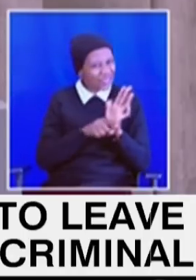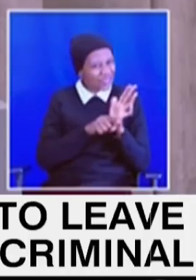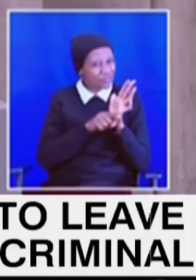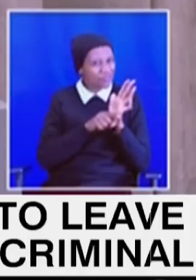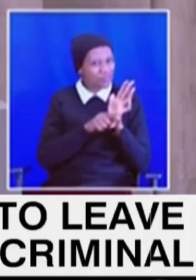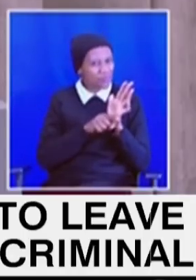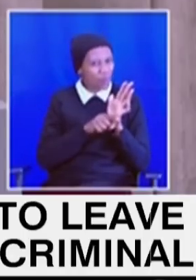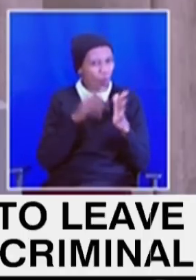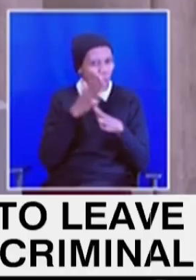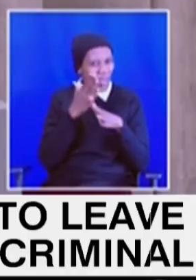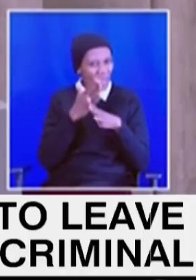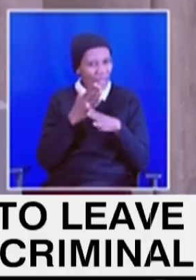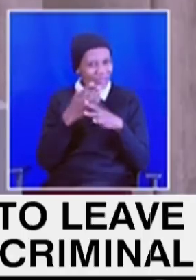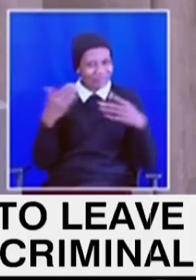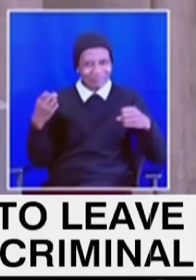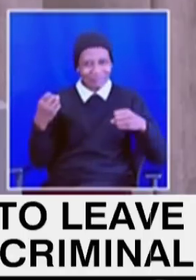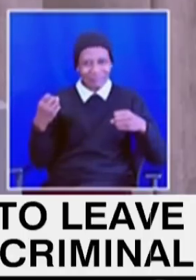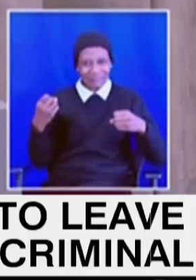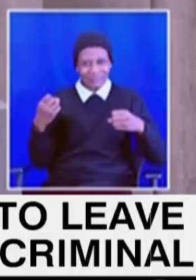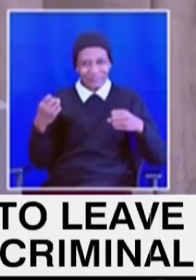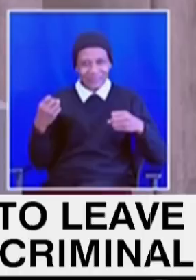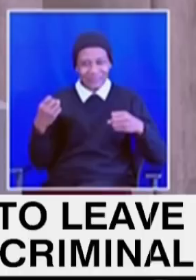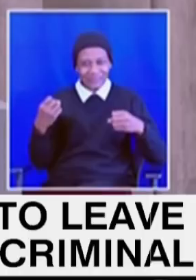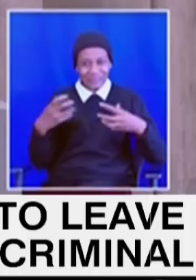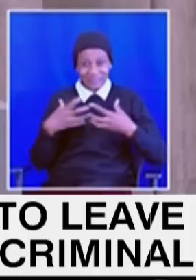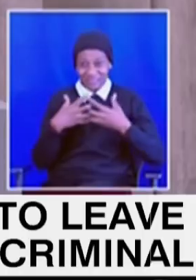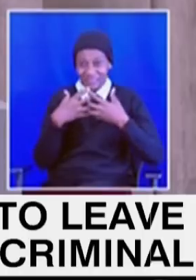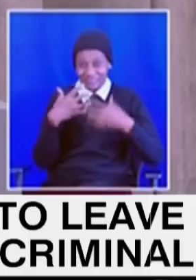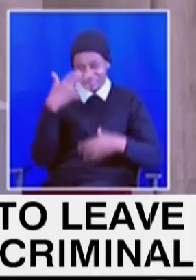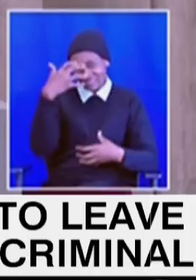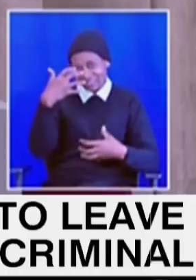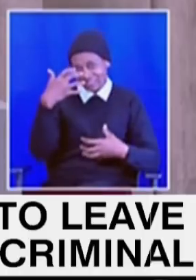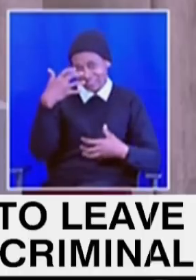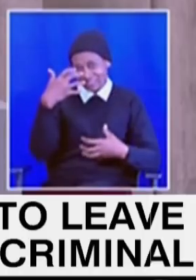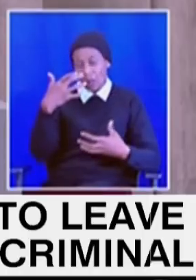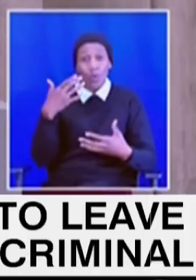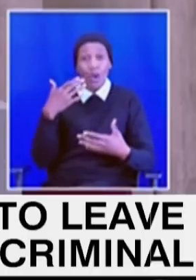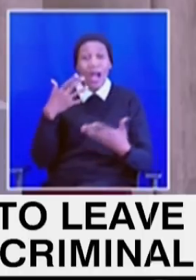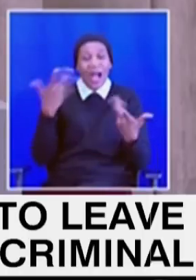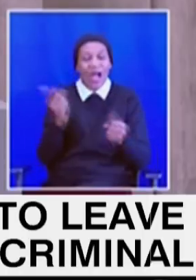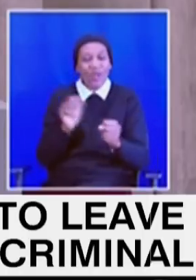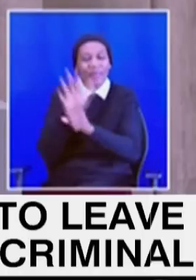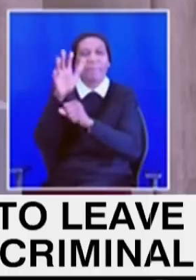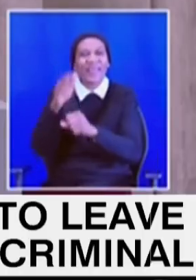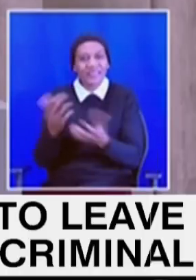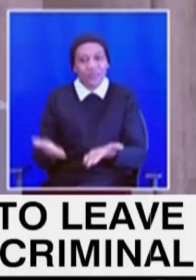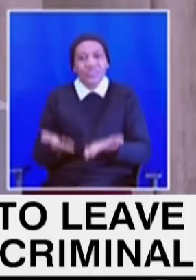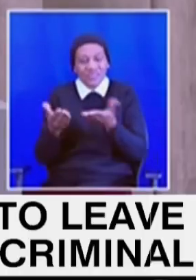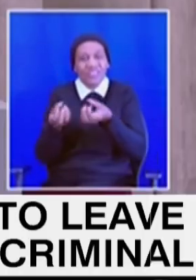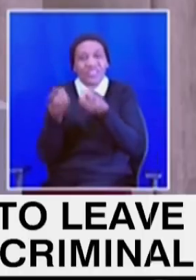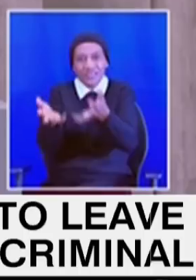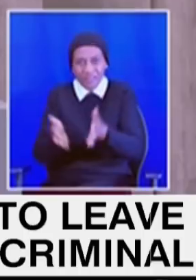coalition arrangements and its effect on service delivery.